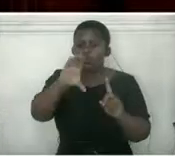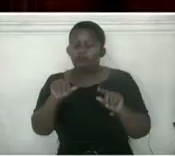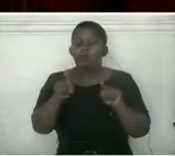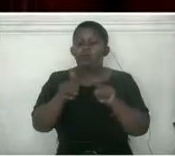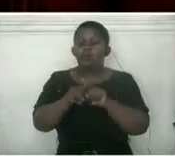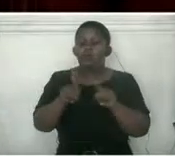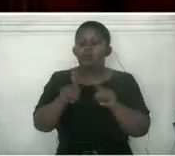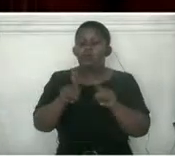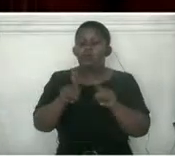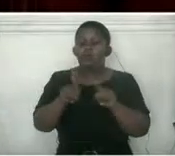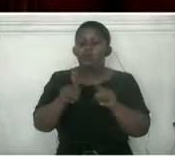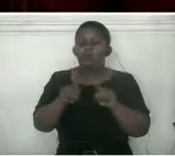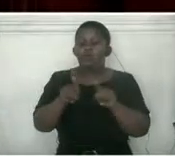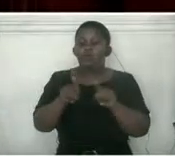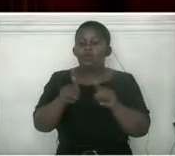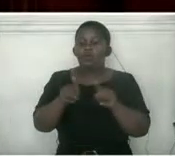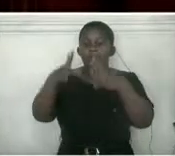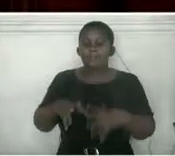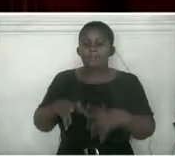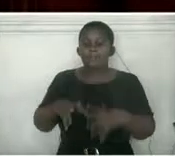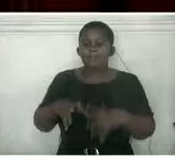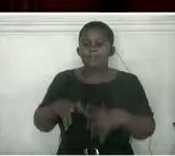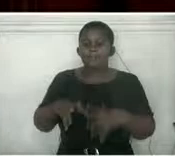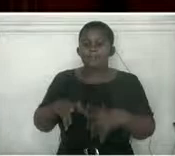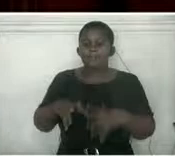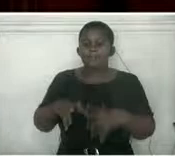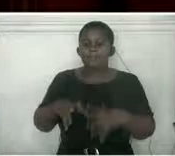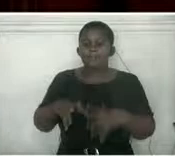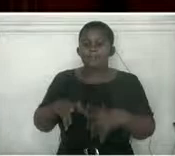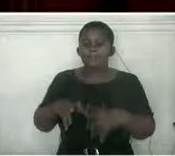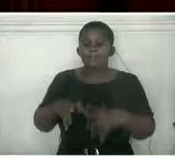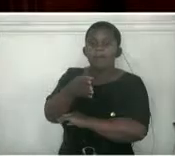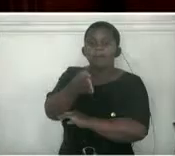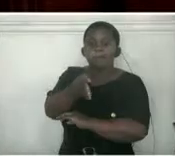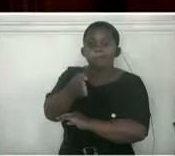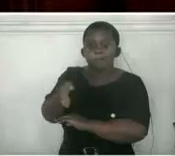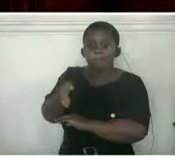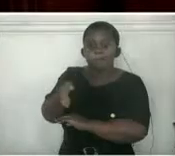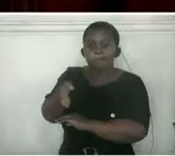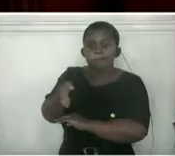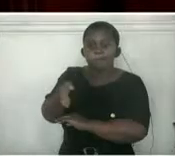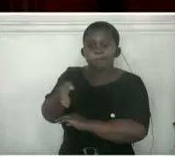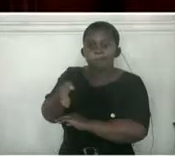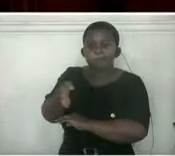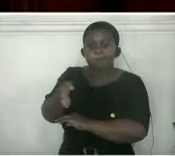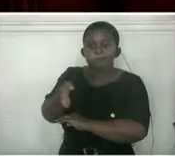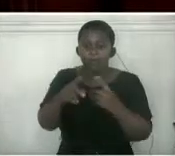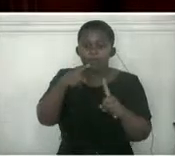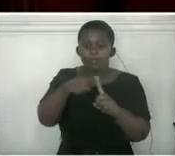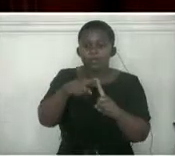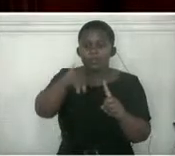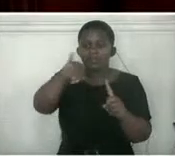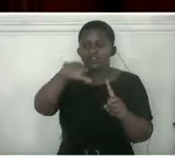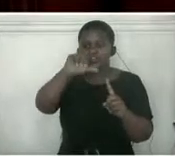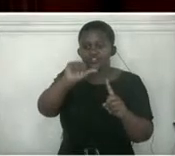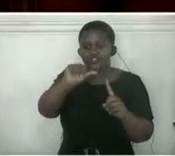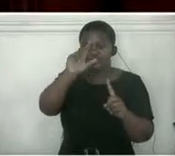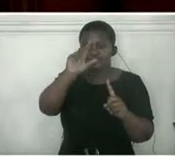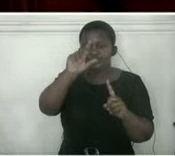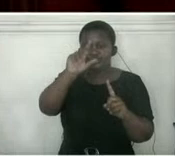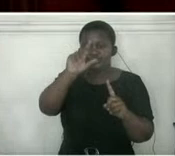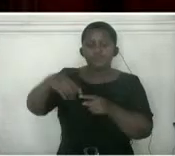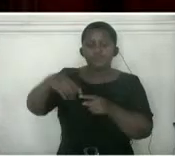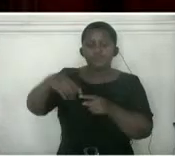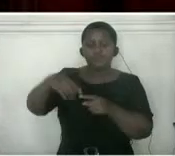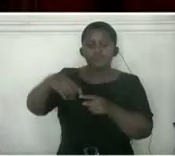Members of the NCOP who are with us, Honorable Justice A. Japi,